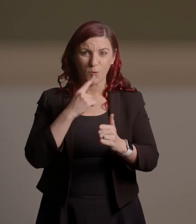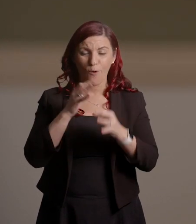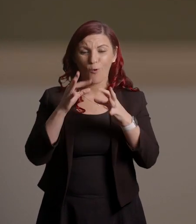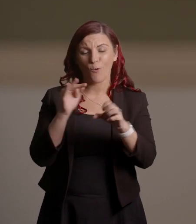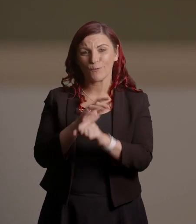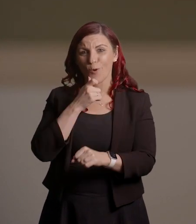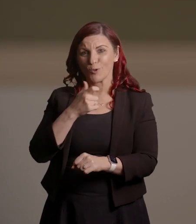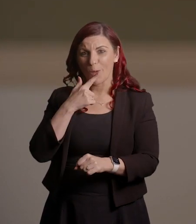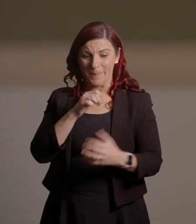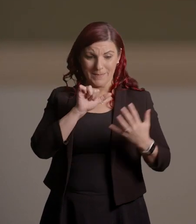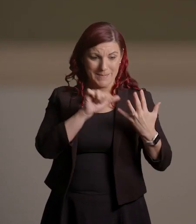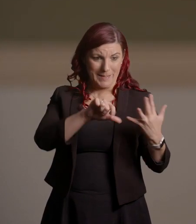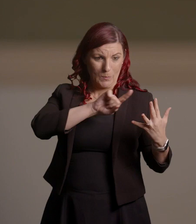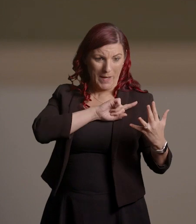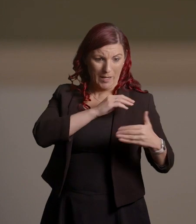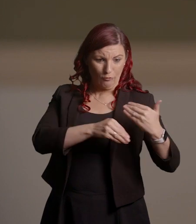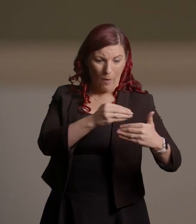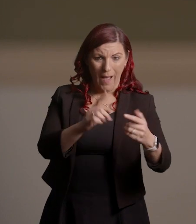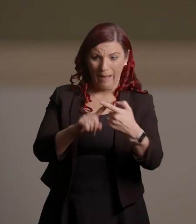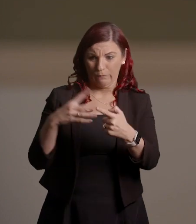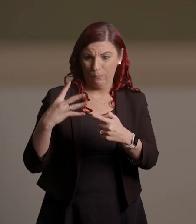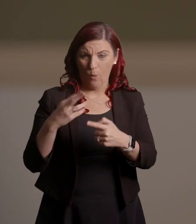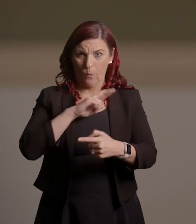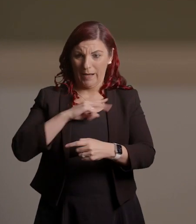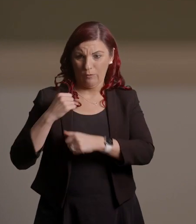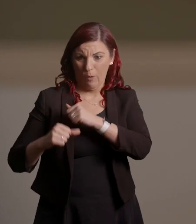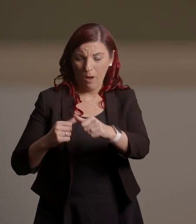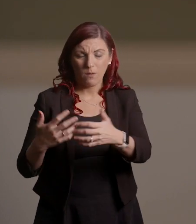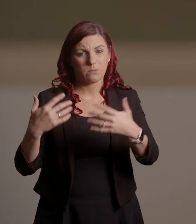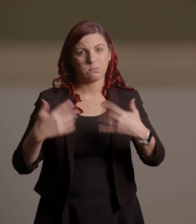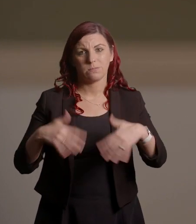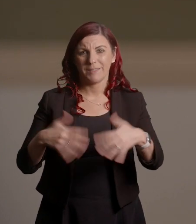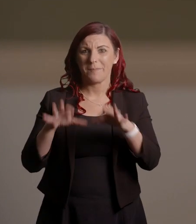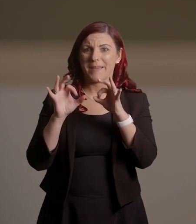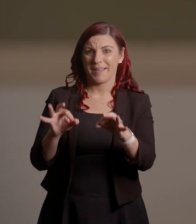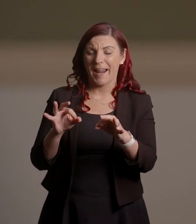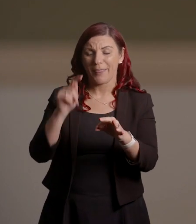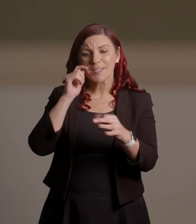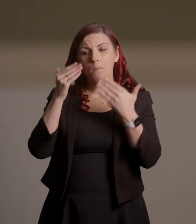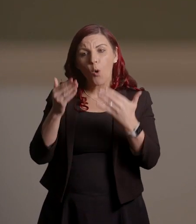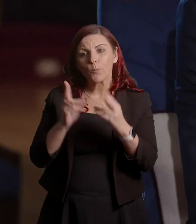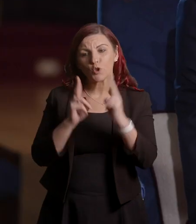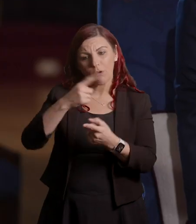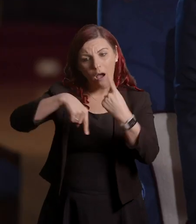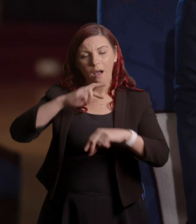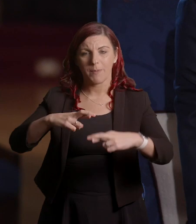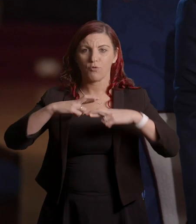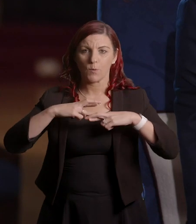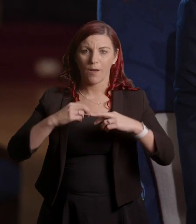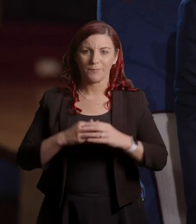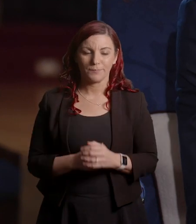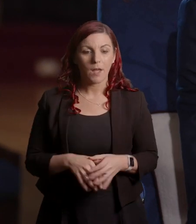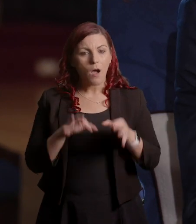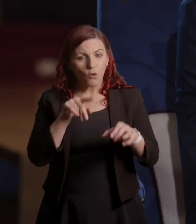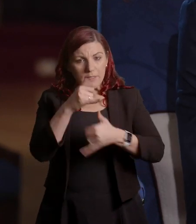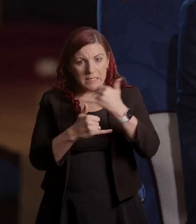the city itself to have 6 in a row and 4 in a row is unprecedented, and it's a moment we all should be proud of. Obviously this